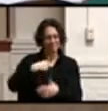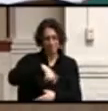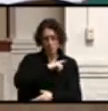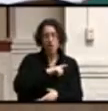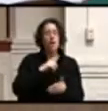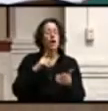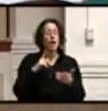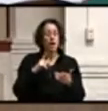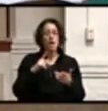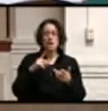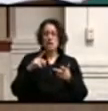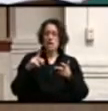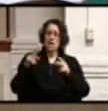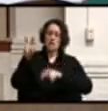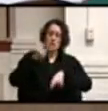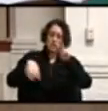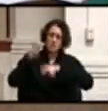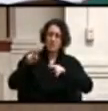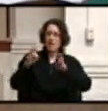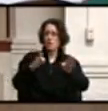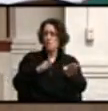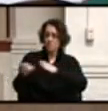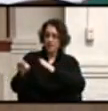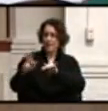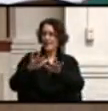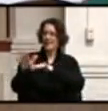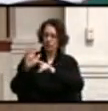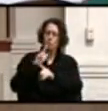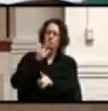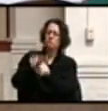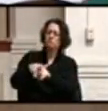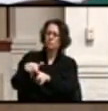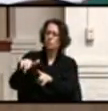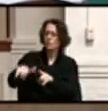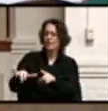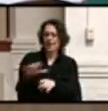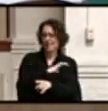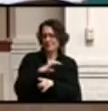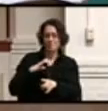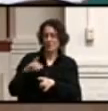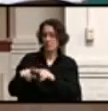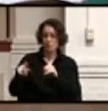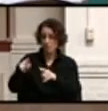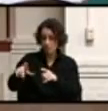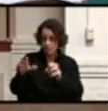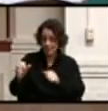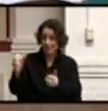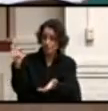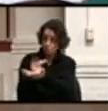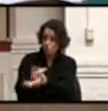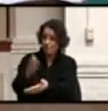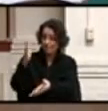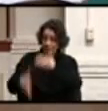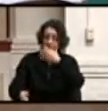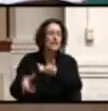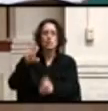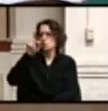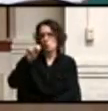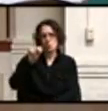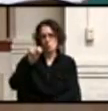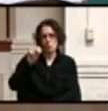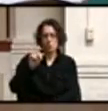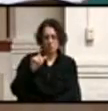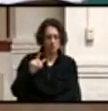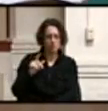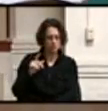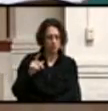oversight to the police fire committee, but we expect to have regular